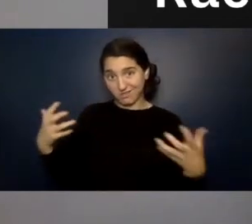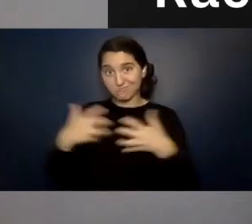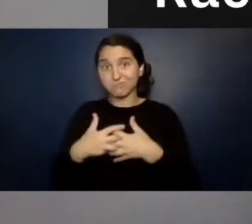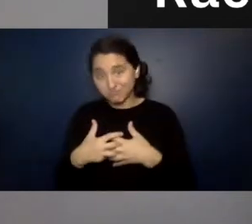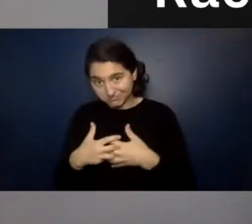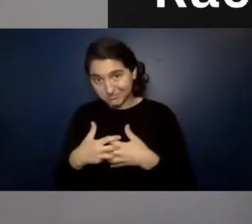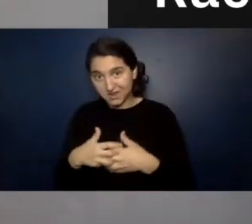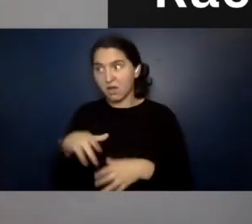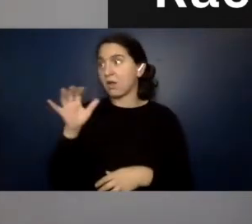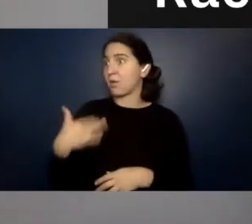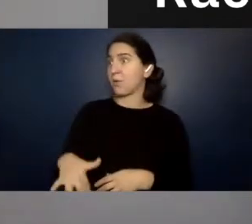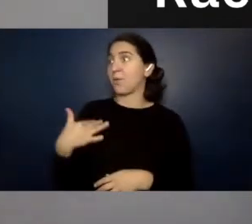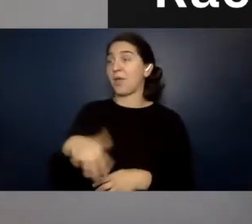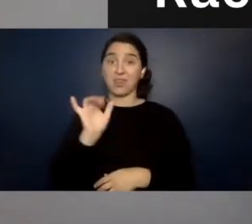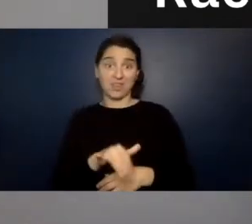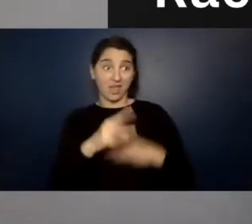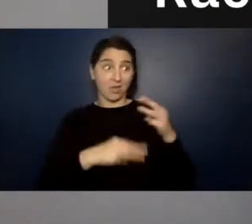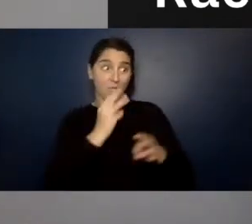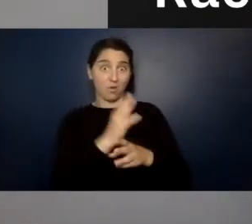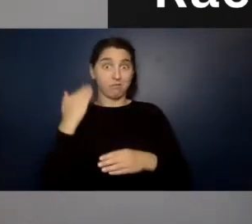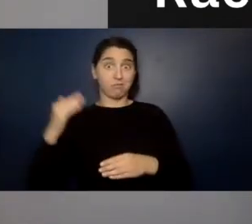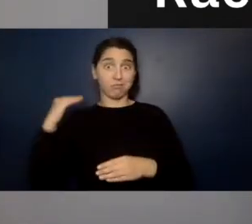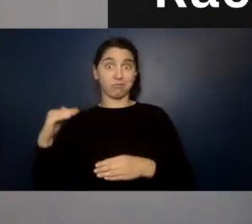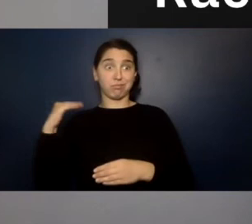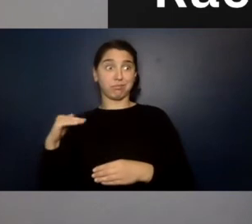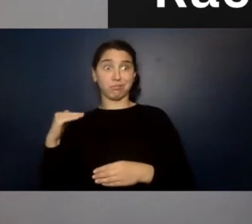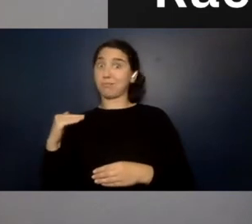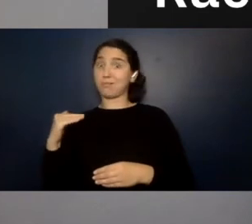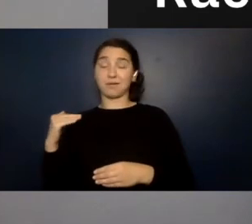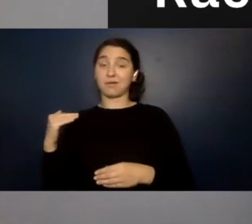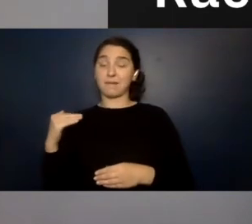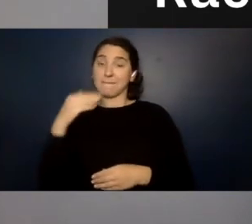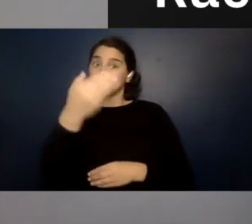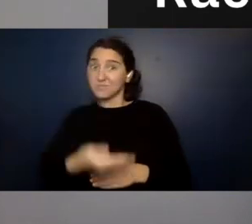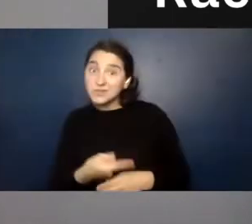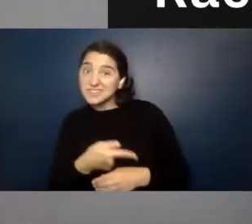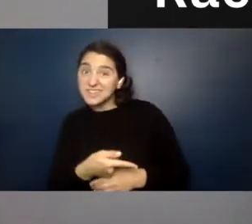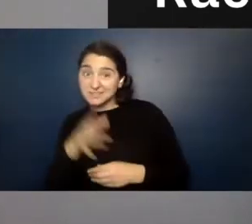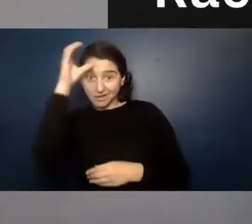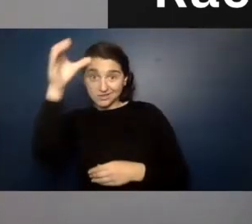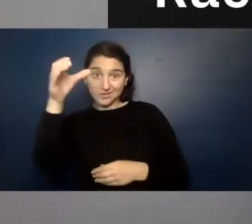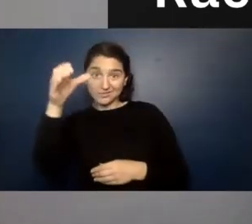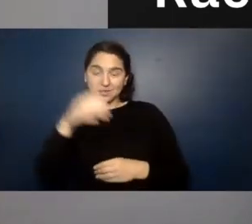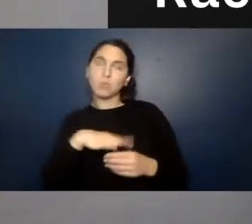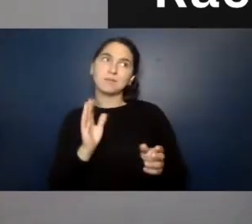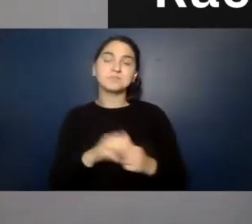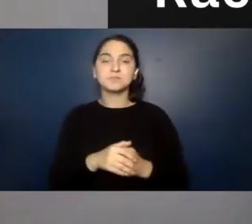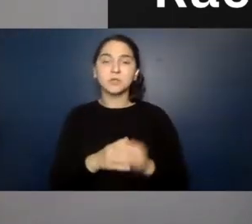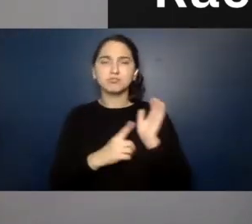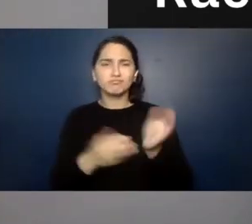at its core the distinctive that God values us each as individuals.